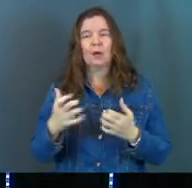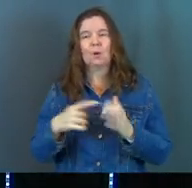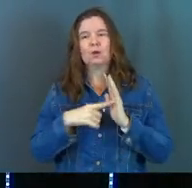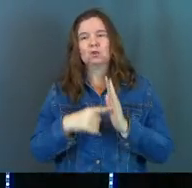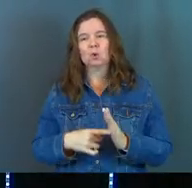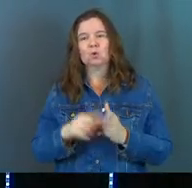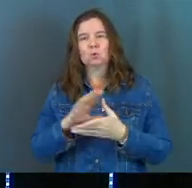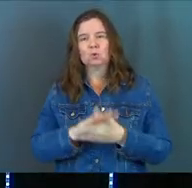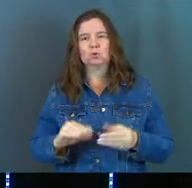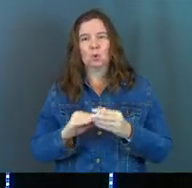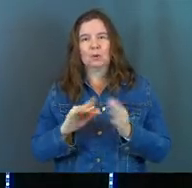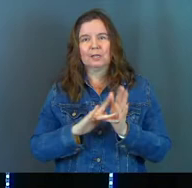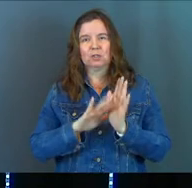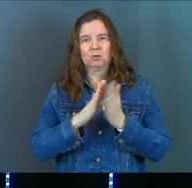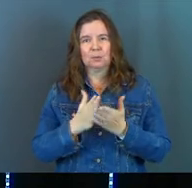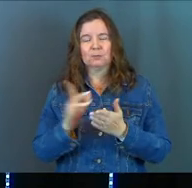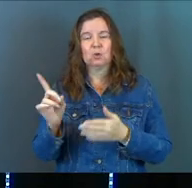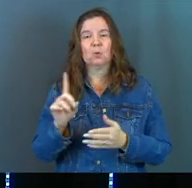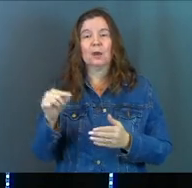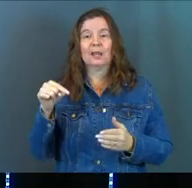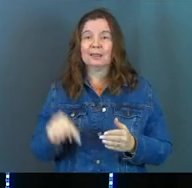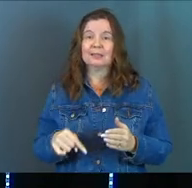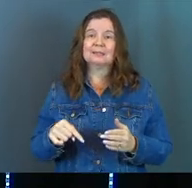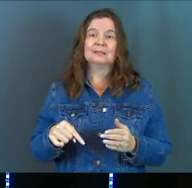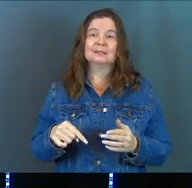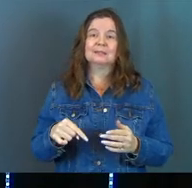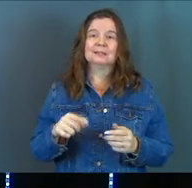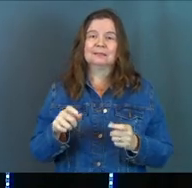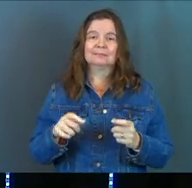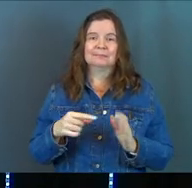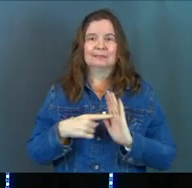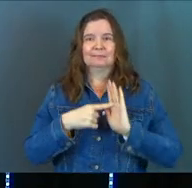want to show you a story in the scripture where this is